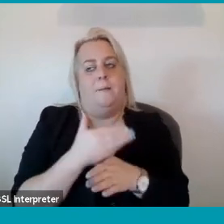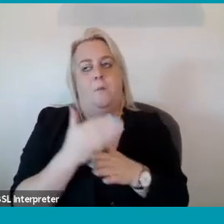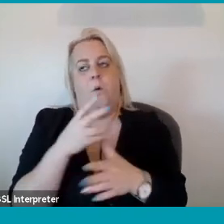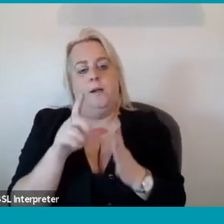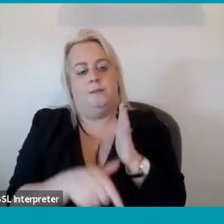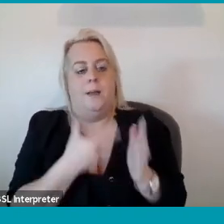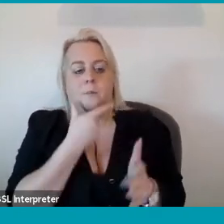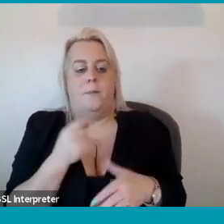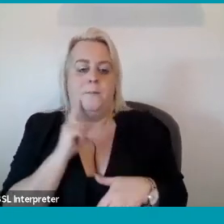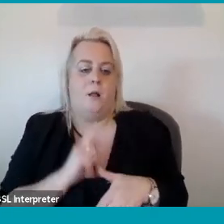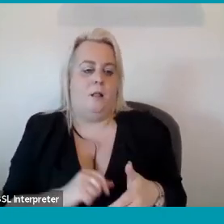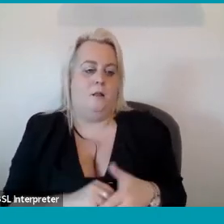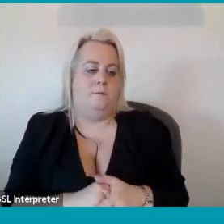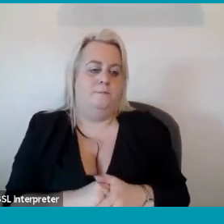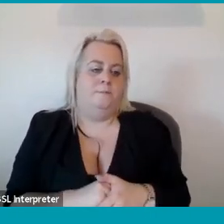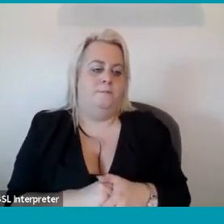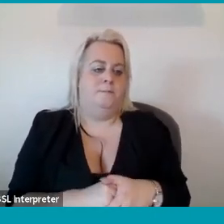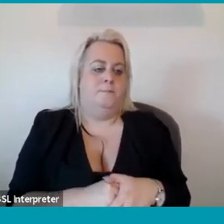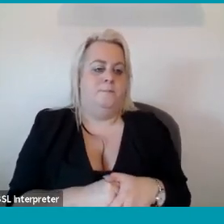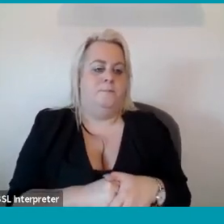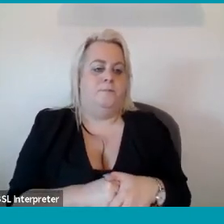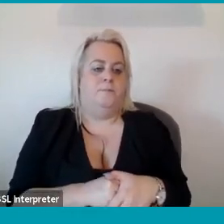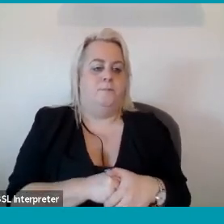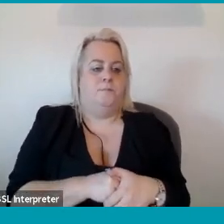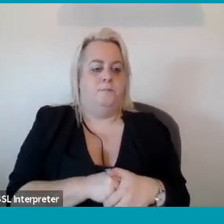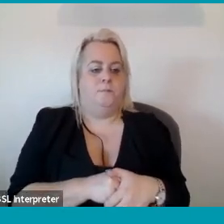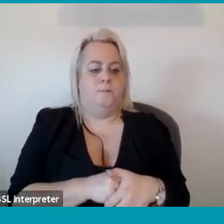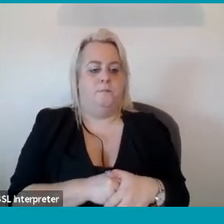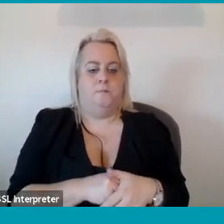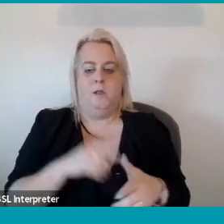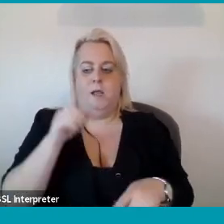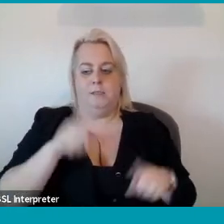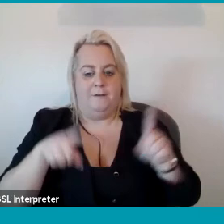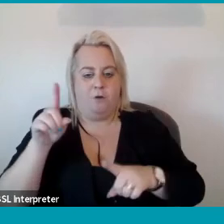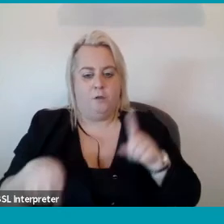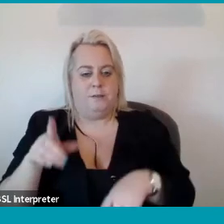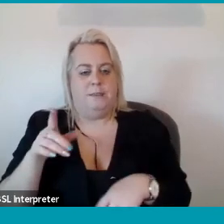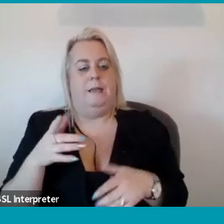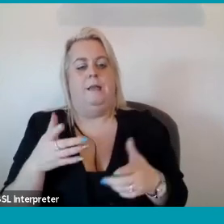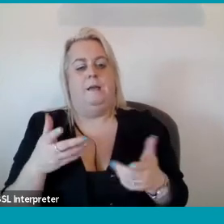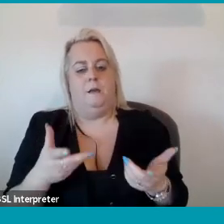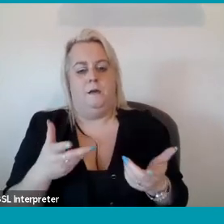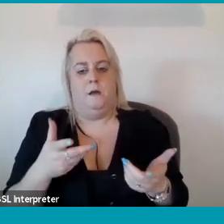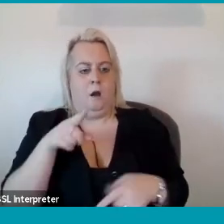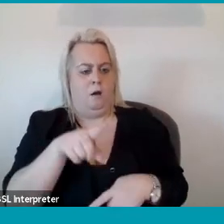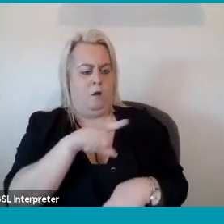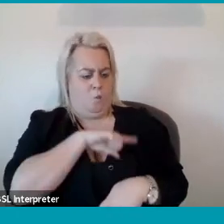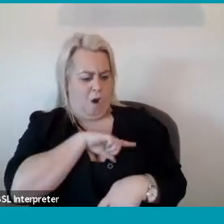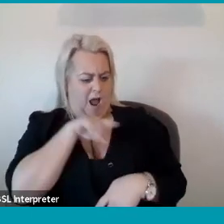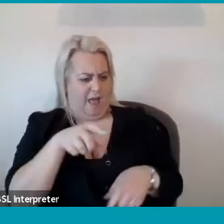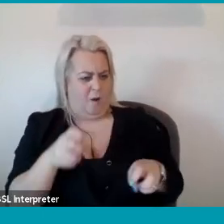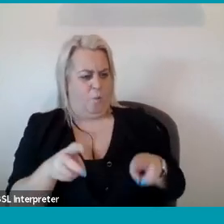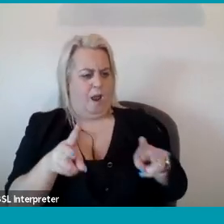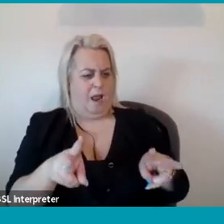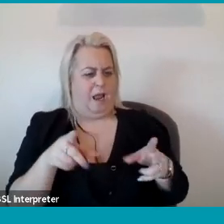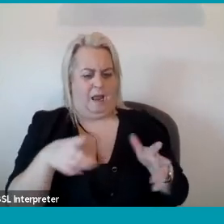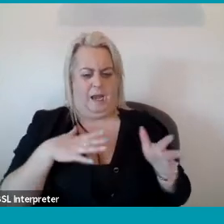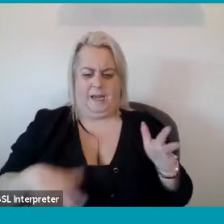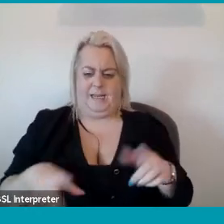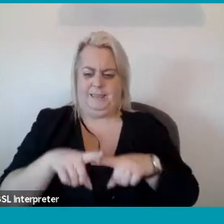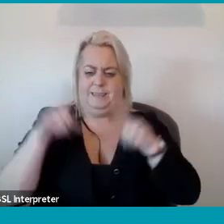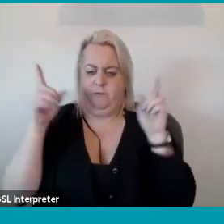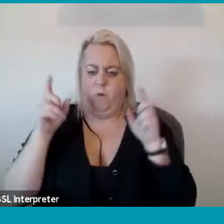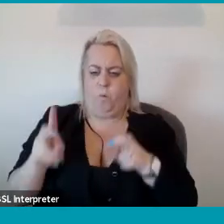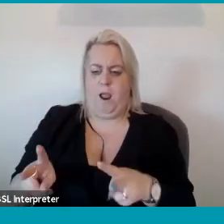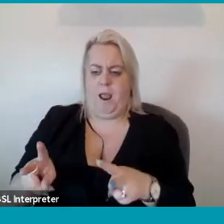earlier on. So it avoids groupthink. You've got people who say, why we're doing it that way, that's not going to work. Let's do something different. What we don't want